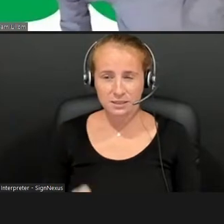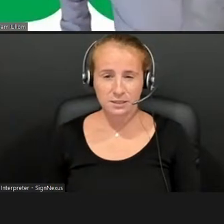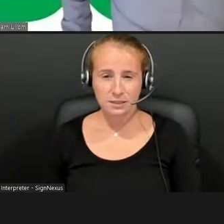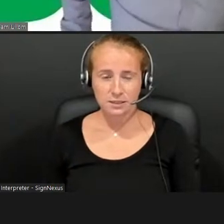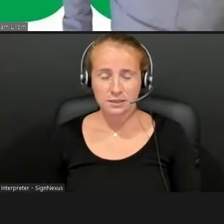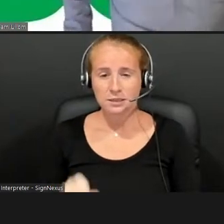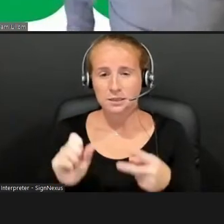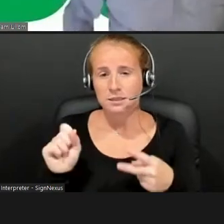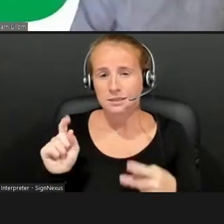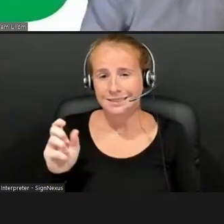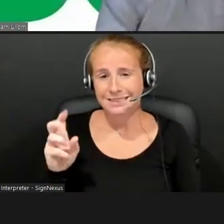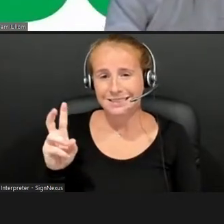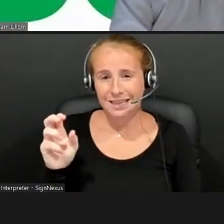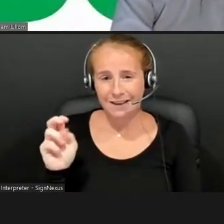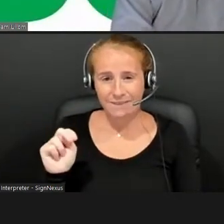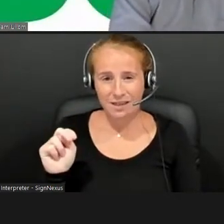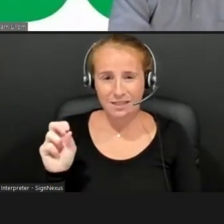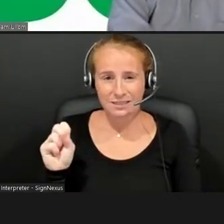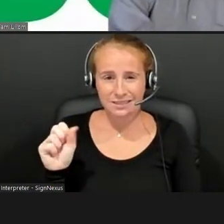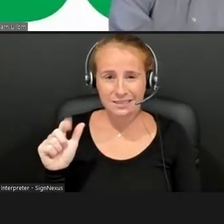Stephen salveston